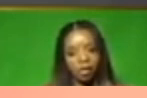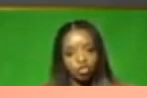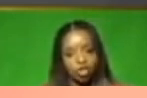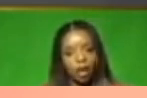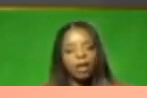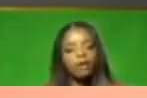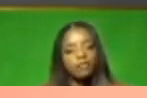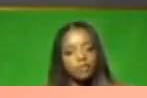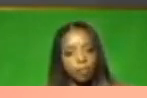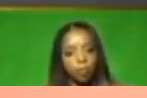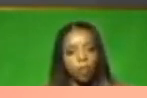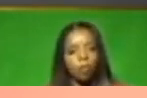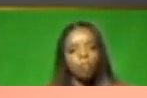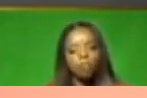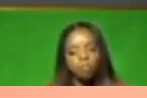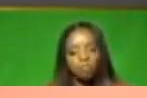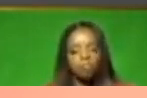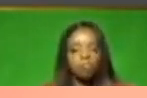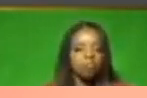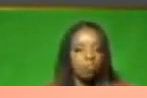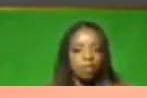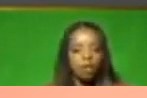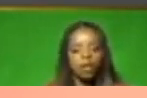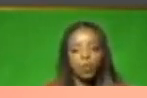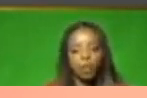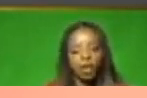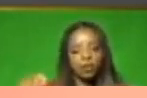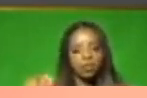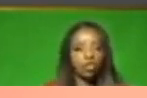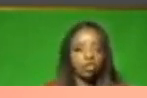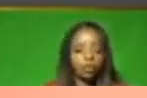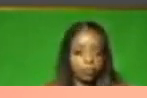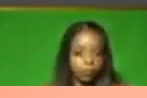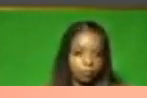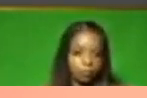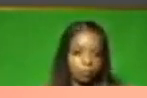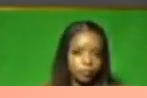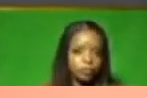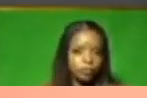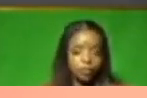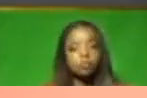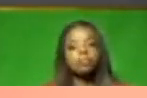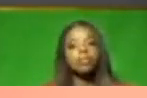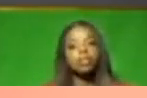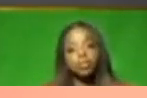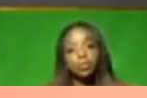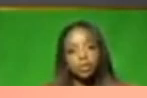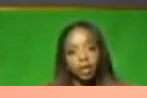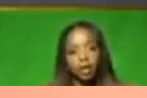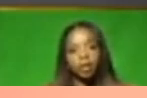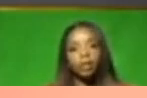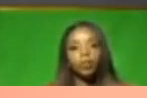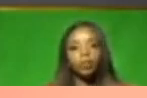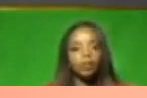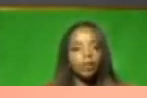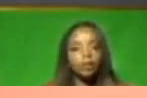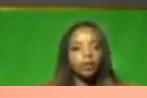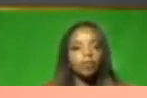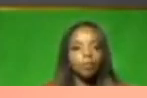infrastructure investment. Today, we have a fairly sizable pipeline